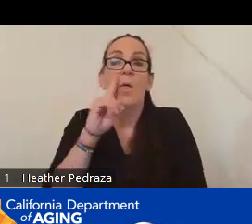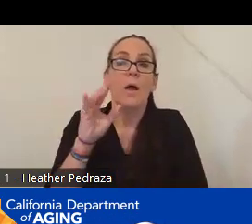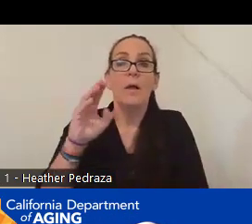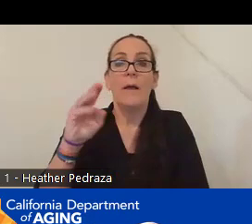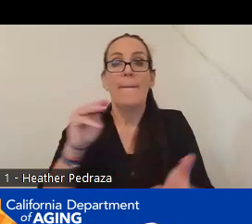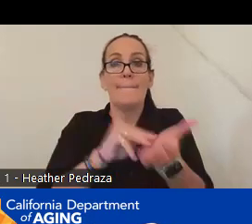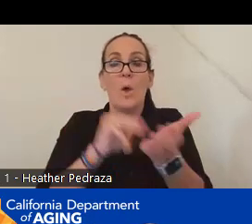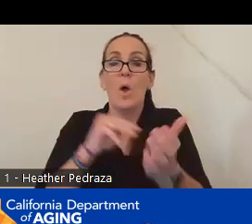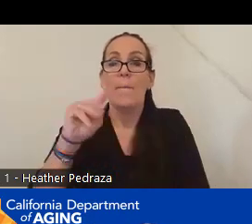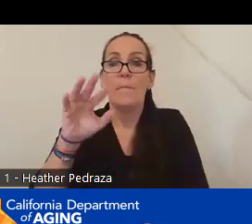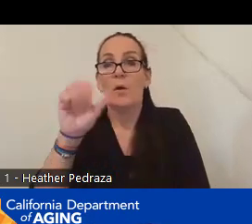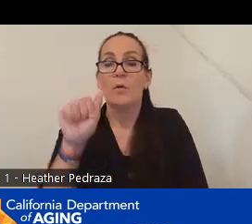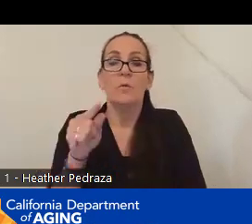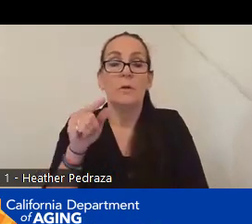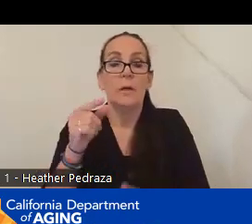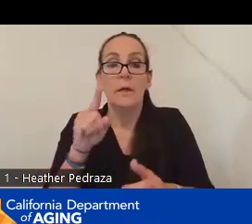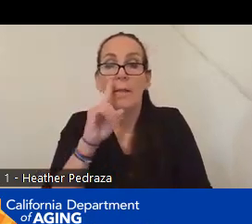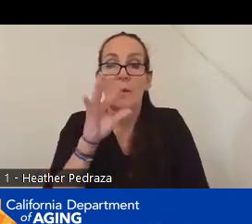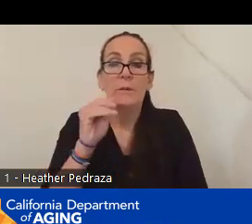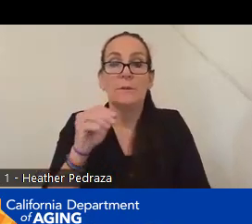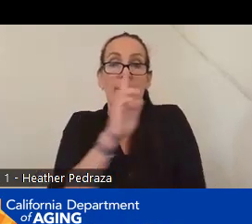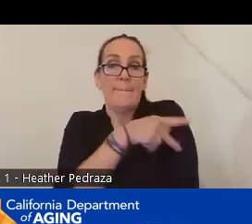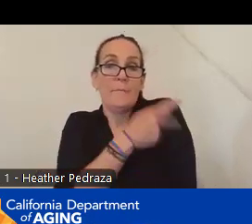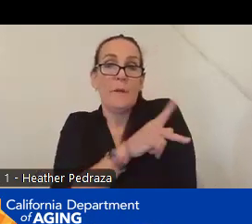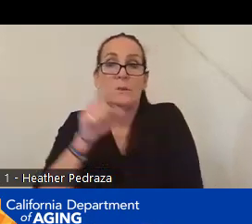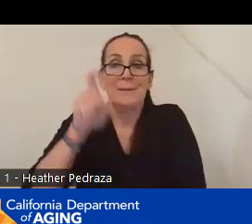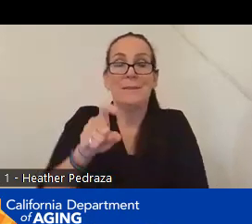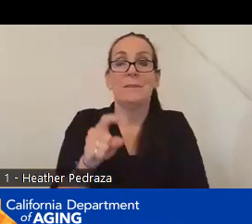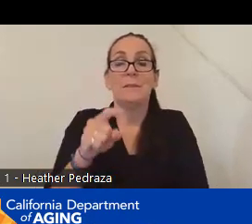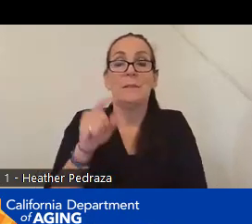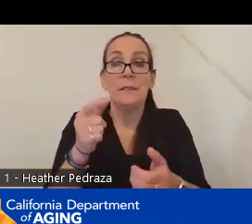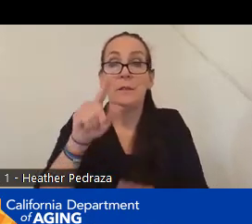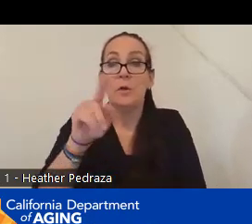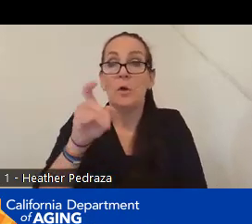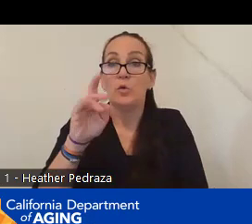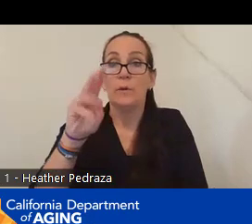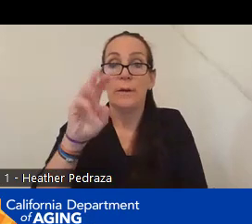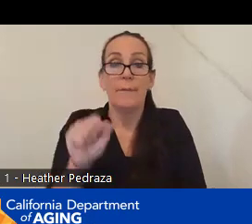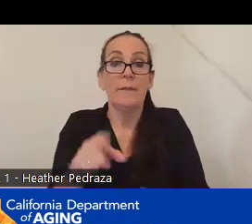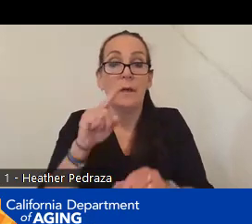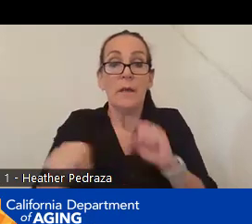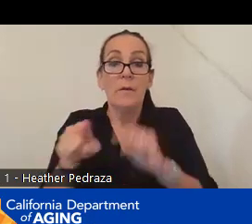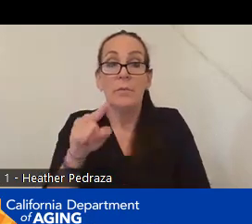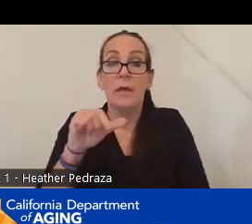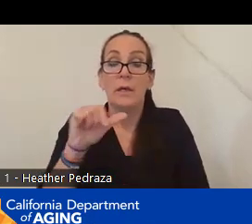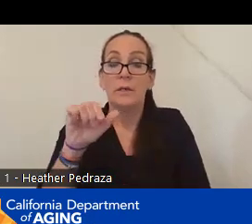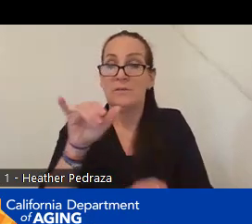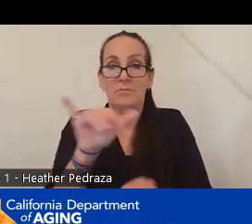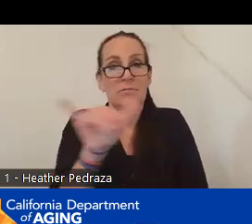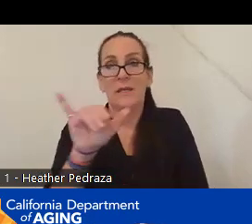treatment, just like the HCBA waiver does now, rather than individuals entitled to person-centered care and